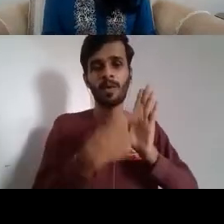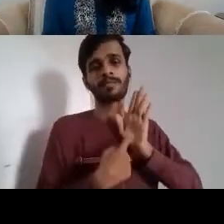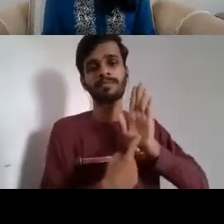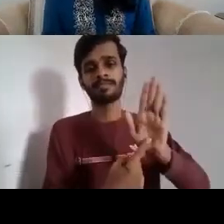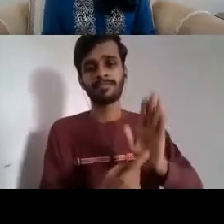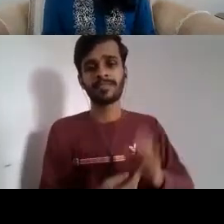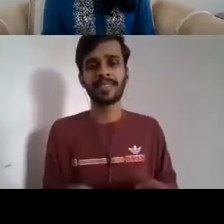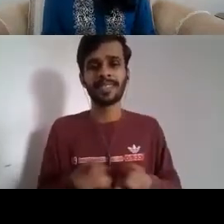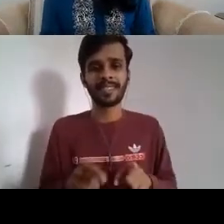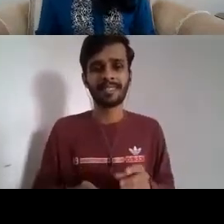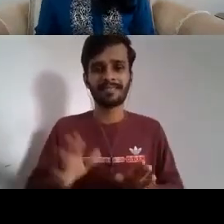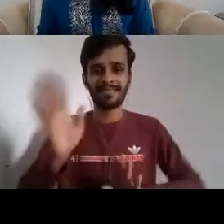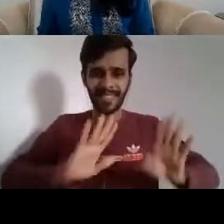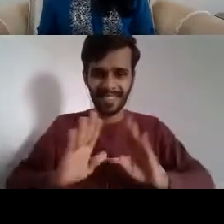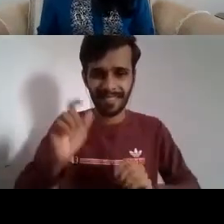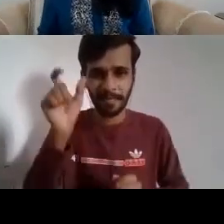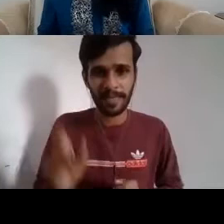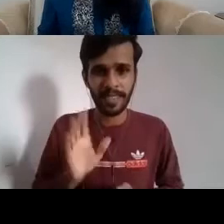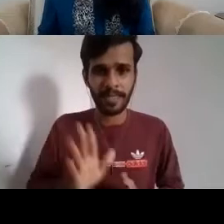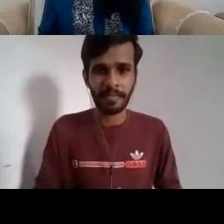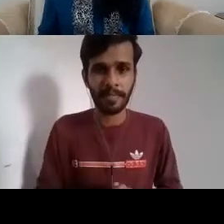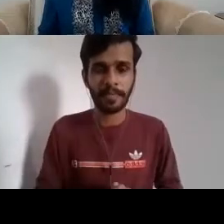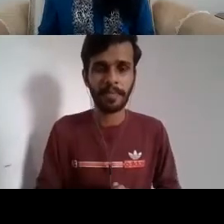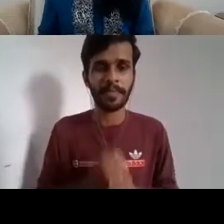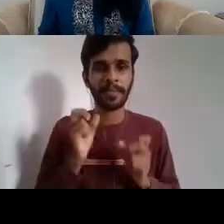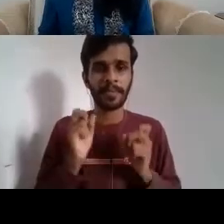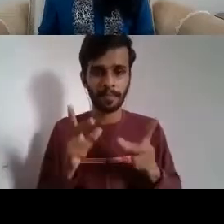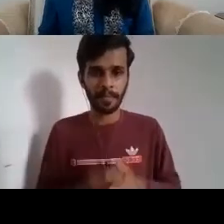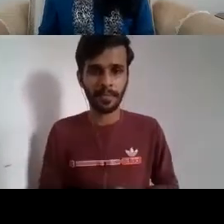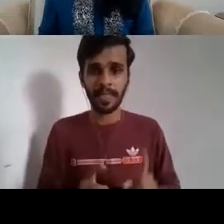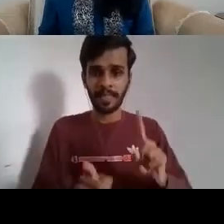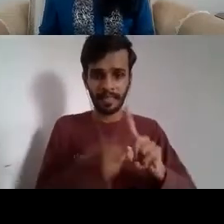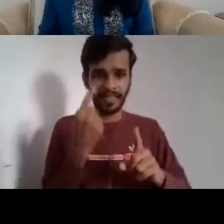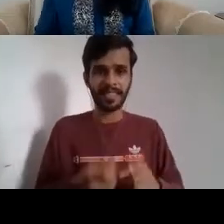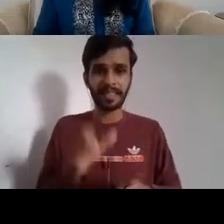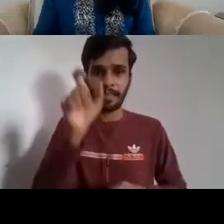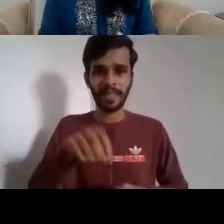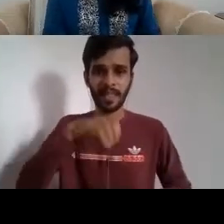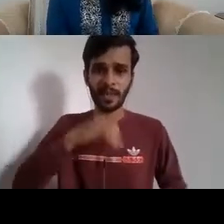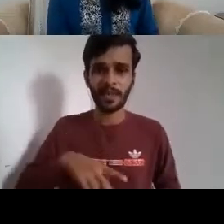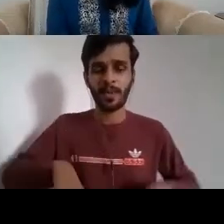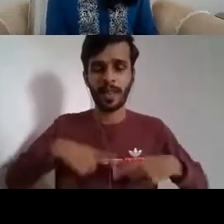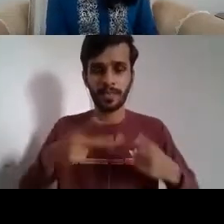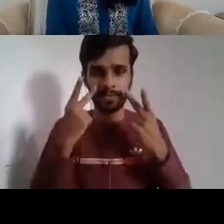artists. Let's take a look at his early years.